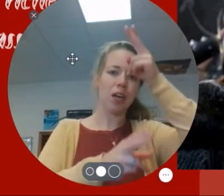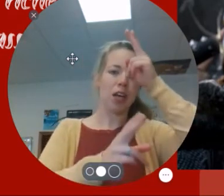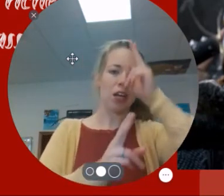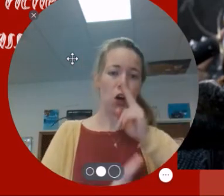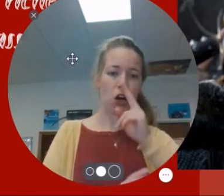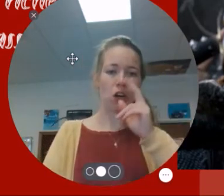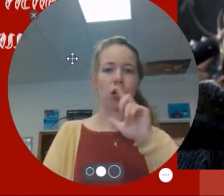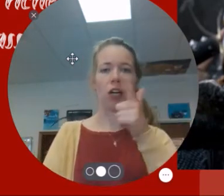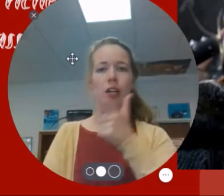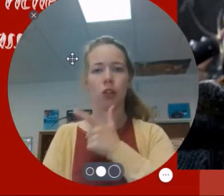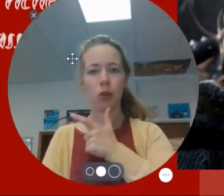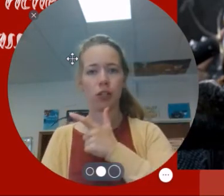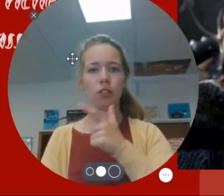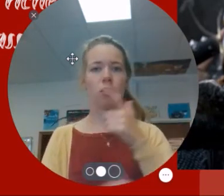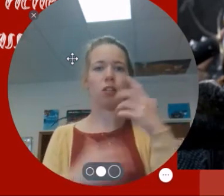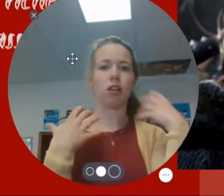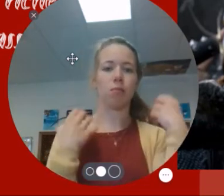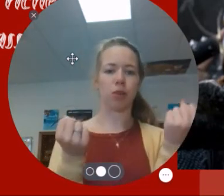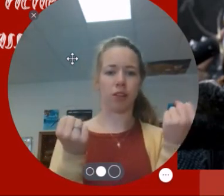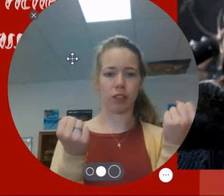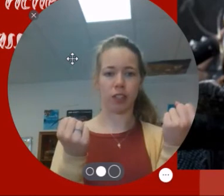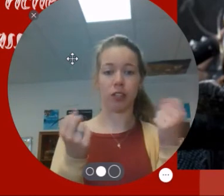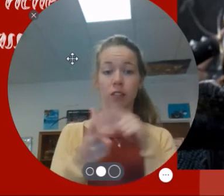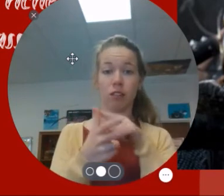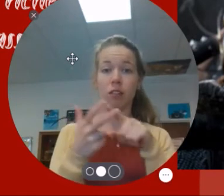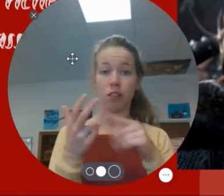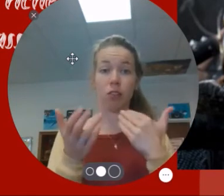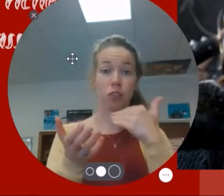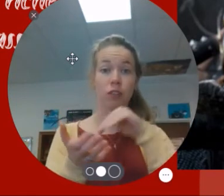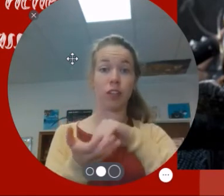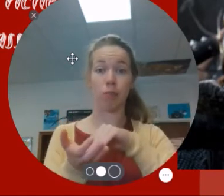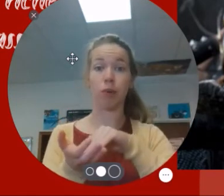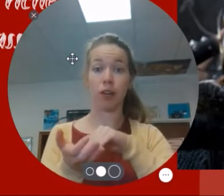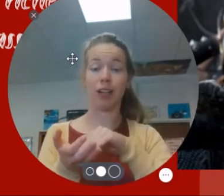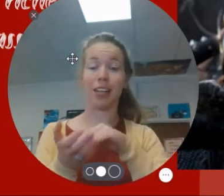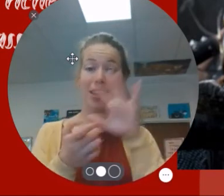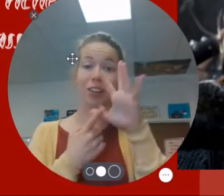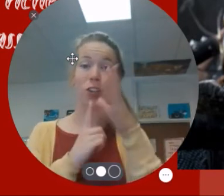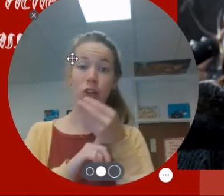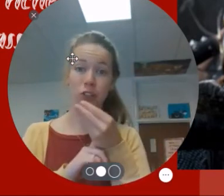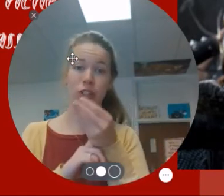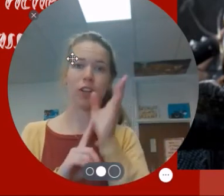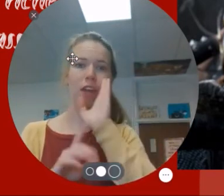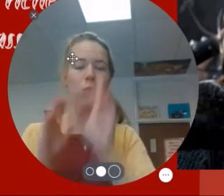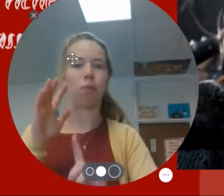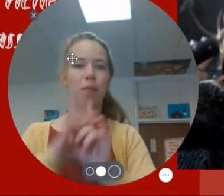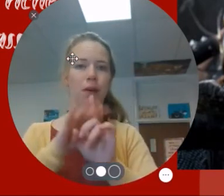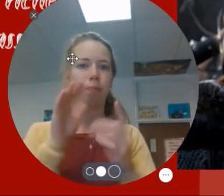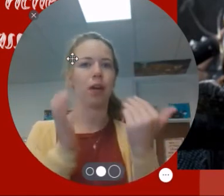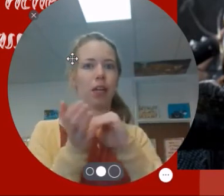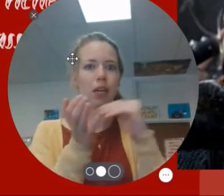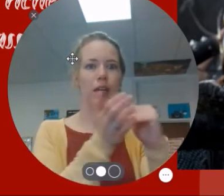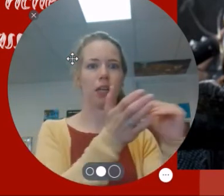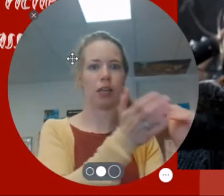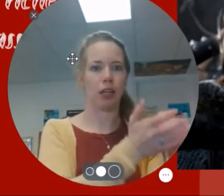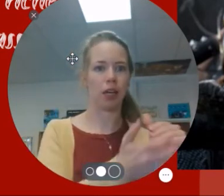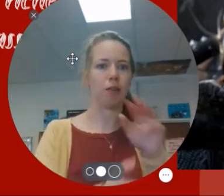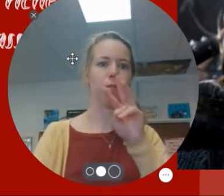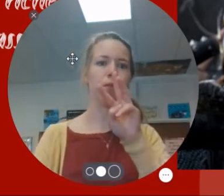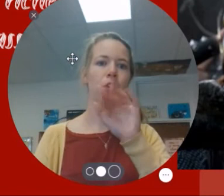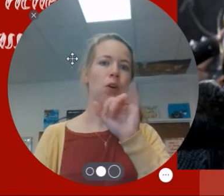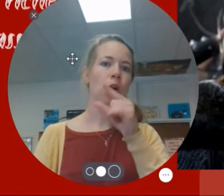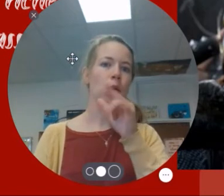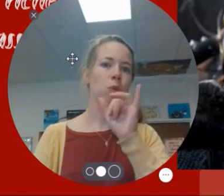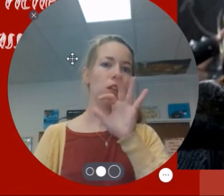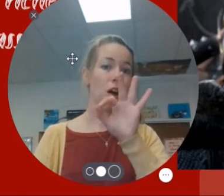down, and honor and loyalty and bravery. Those are very important, again, in their culture, and that will pop up again and again and